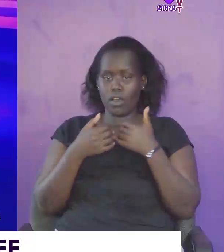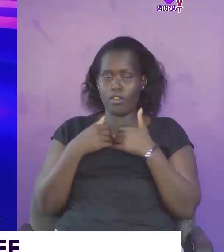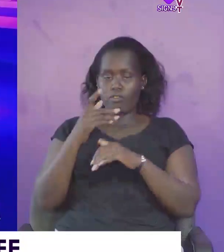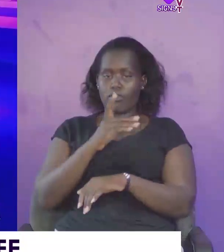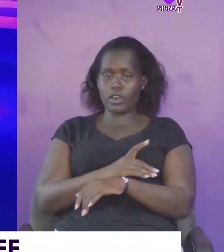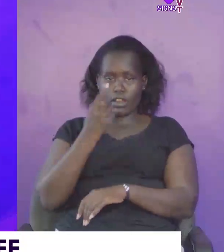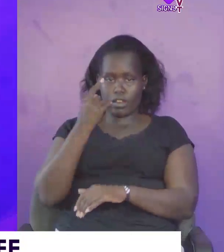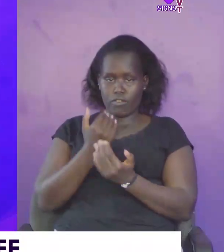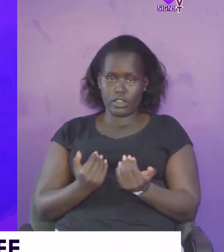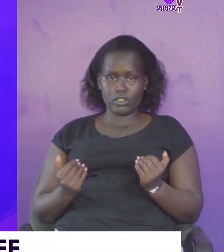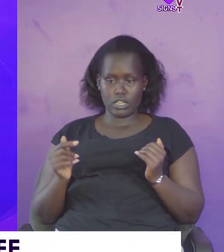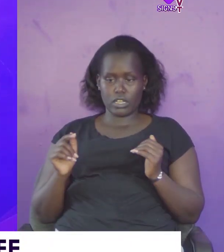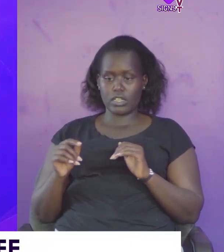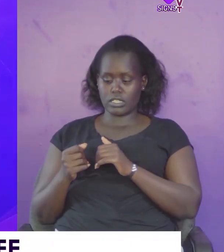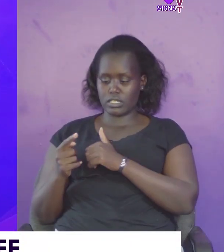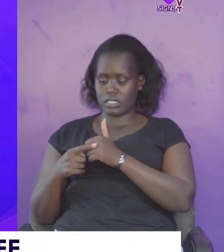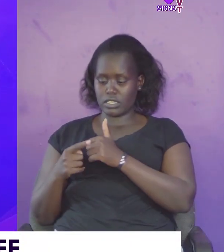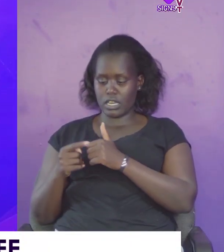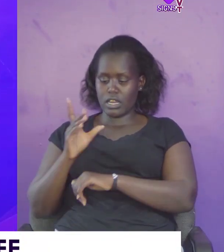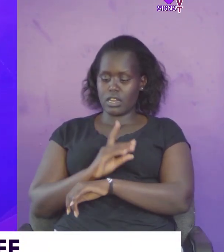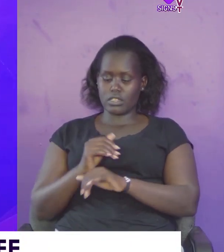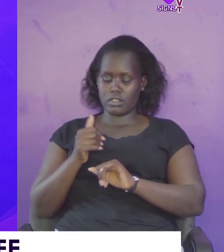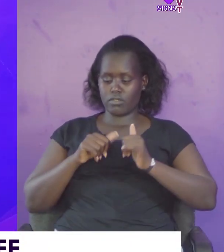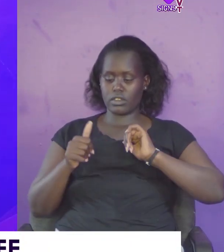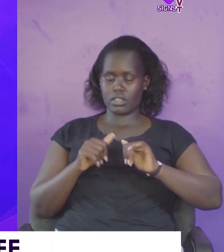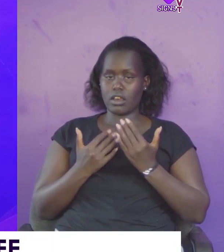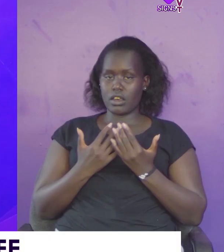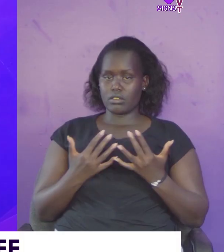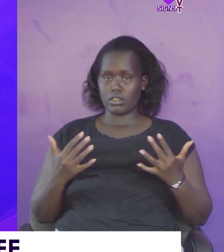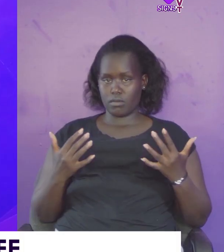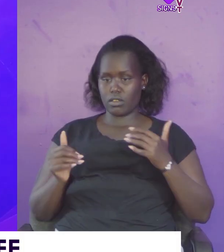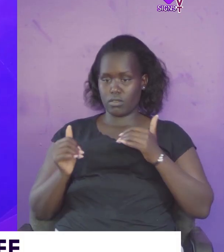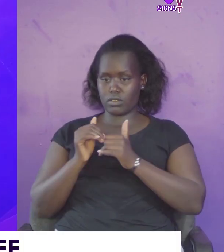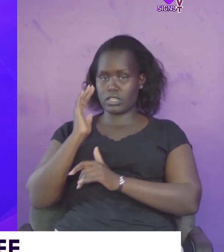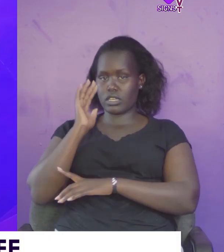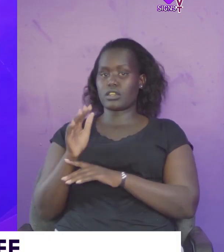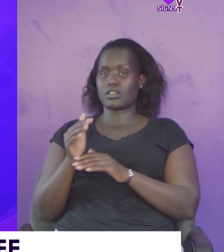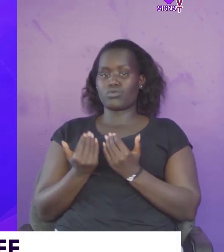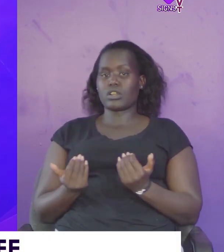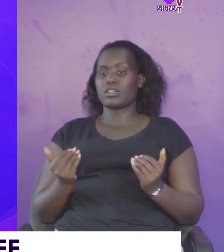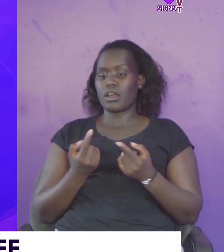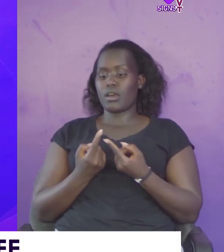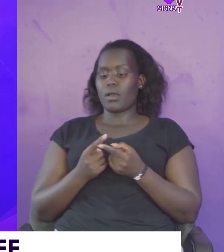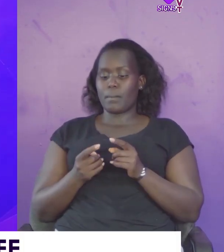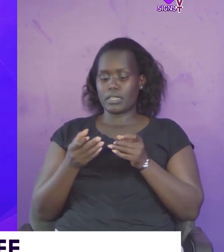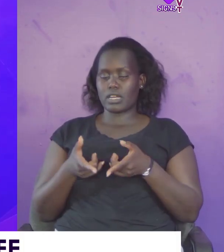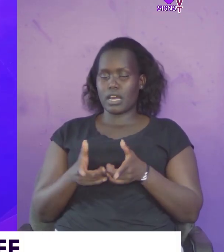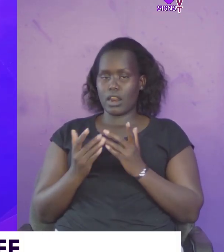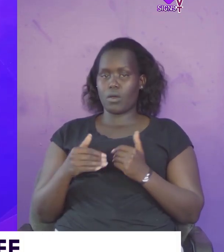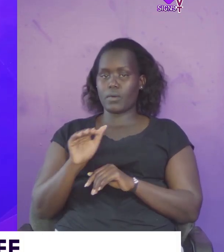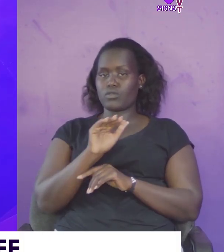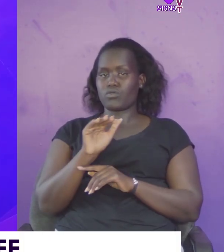the child. In these 16 days of activism, there must be something directed towards the child. But let me ask you a question.